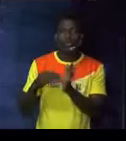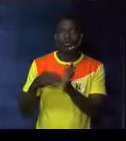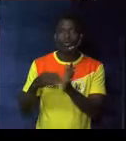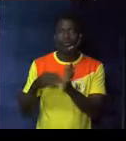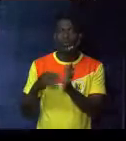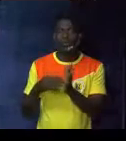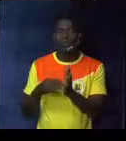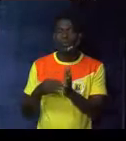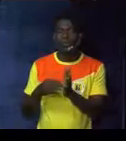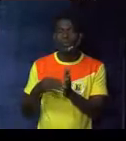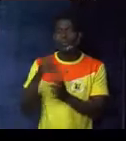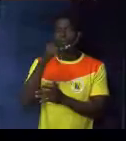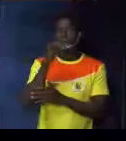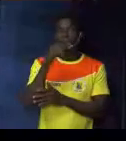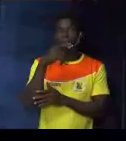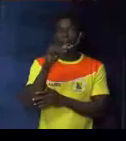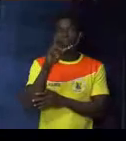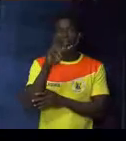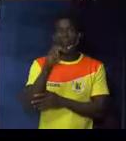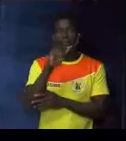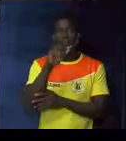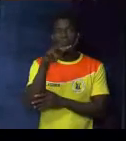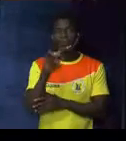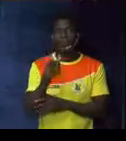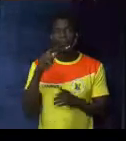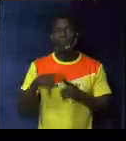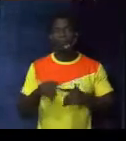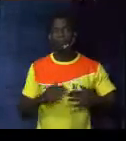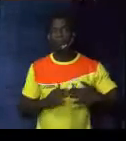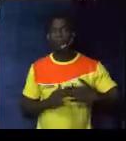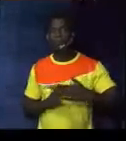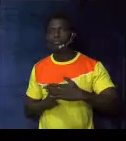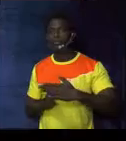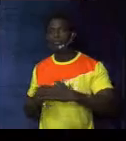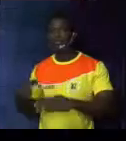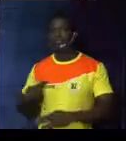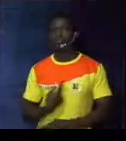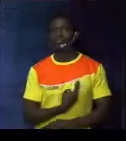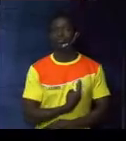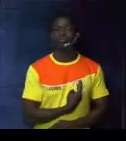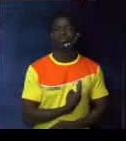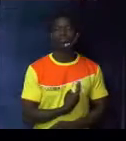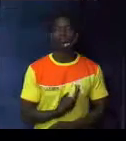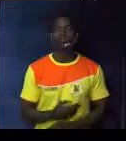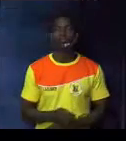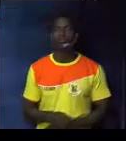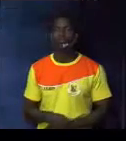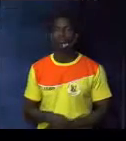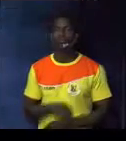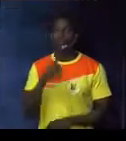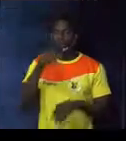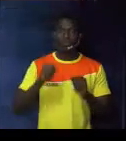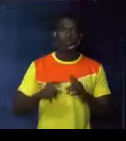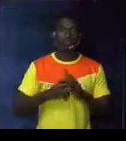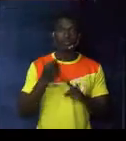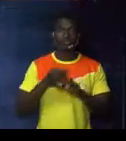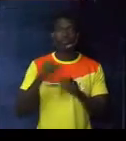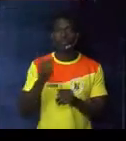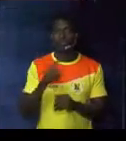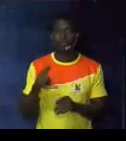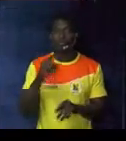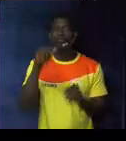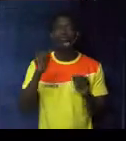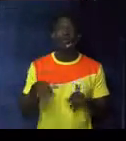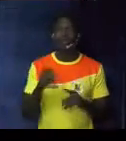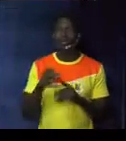again diagonally, and that's why we have the diagonal lines to guide us. So you had this diagonal, you can start from anywhere. You can add any